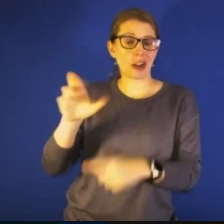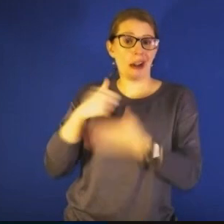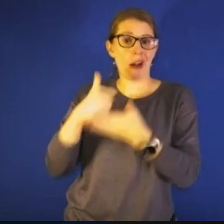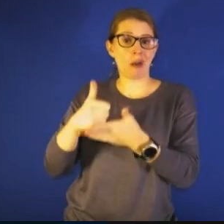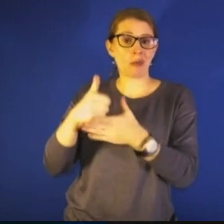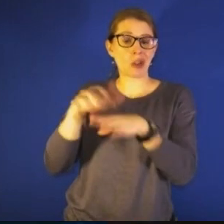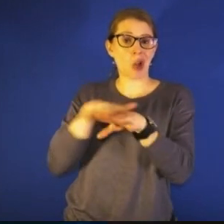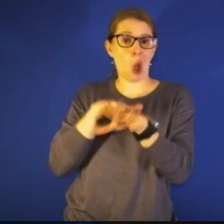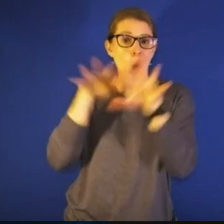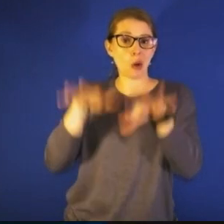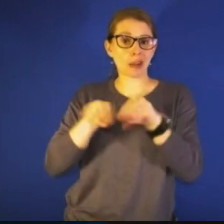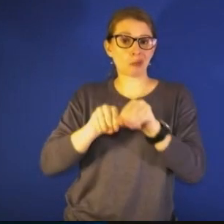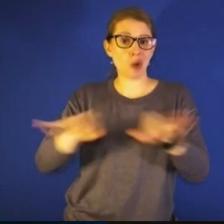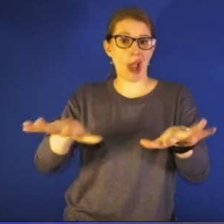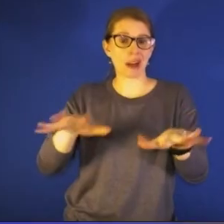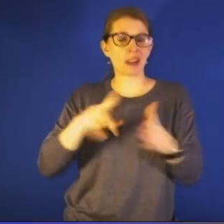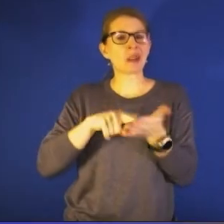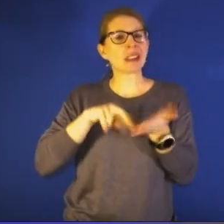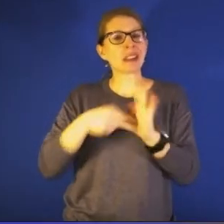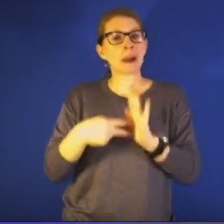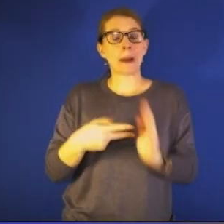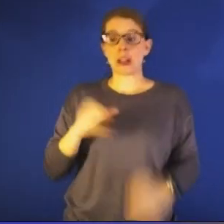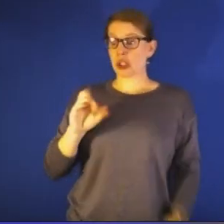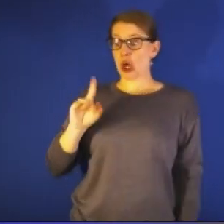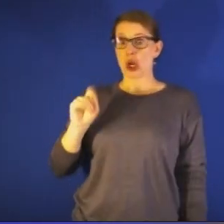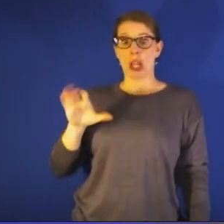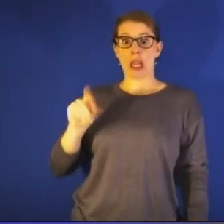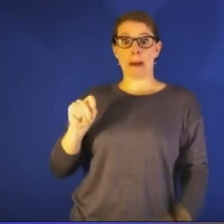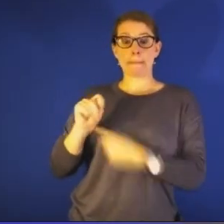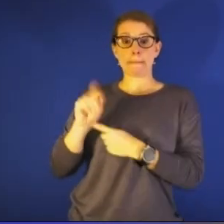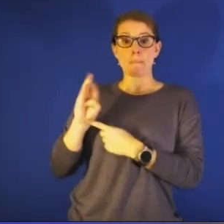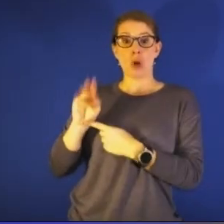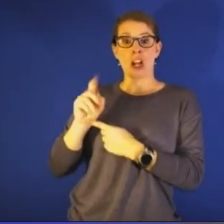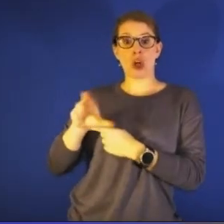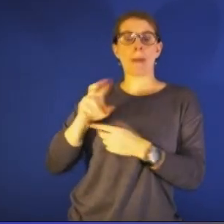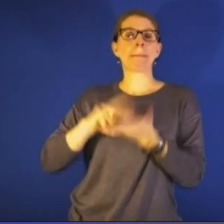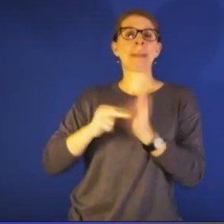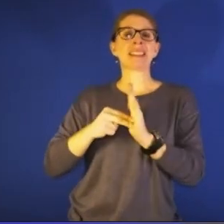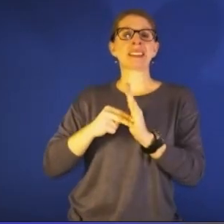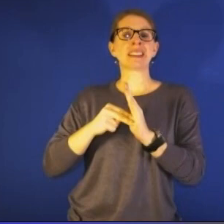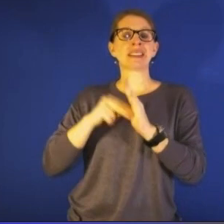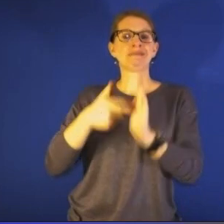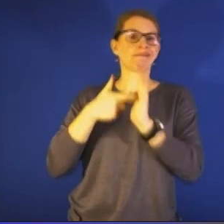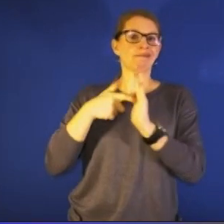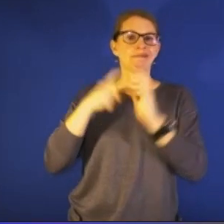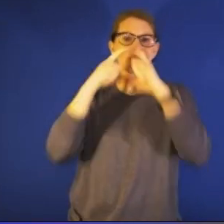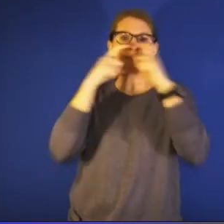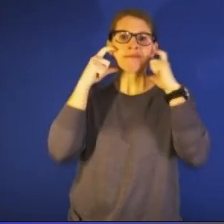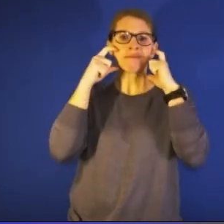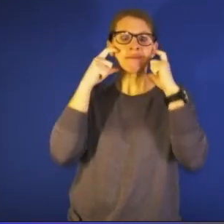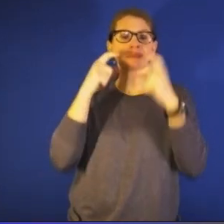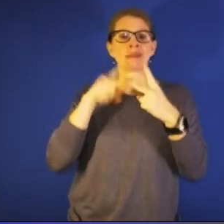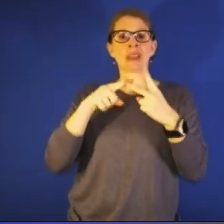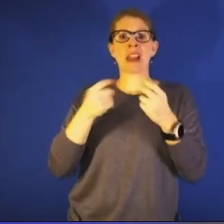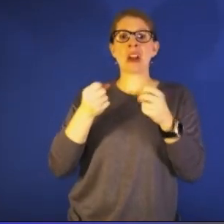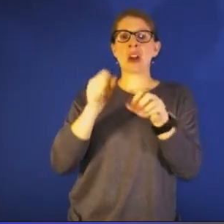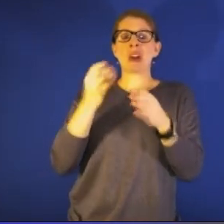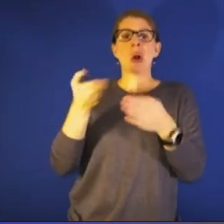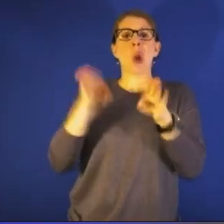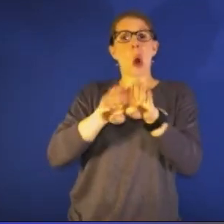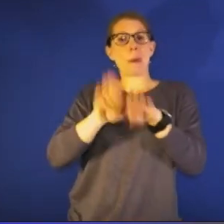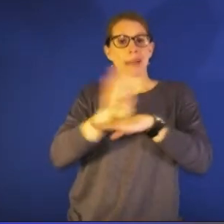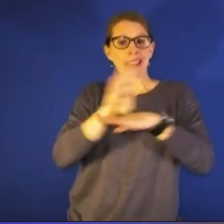so I think, though, if you think about what is a circuit breaker, in my mind that means masking mandates, and it means closing down businesses and closing down schools and things like